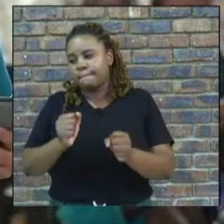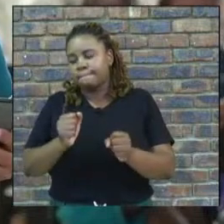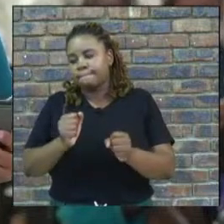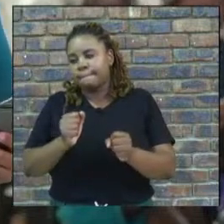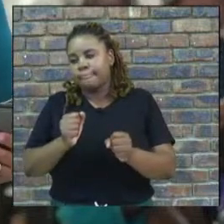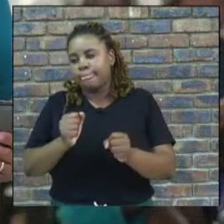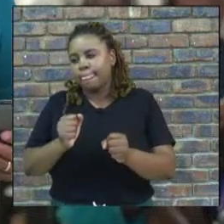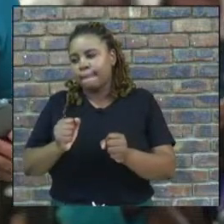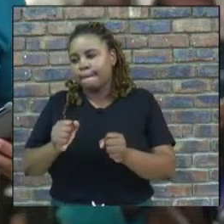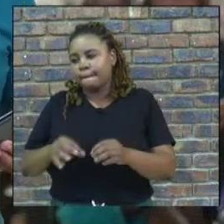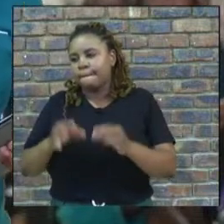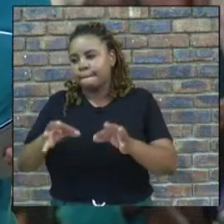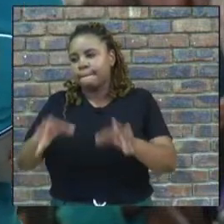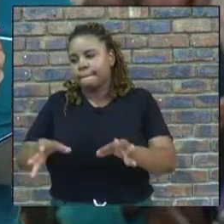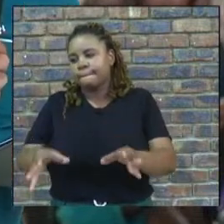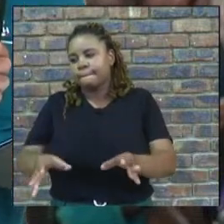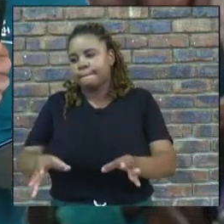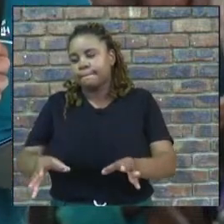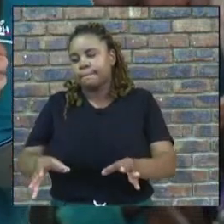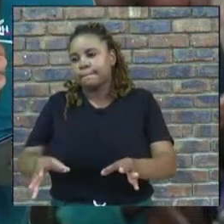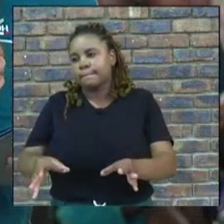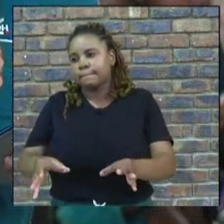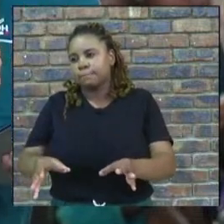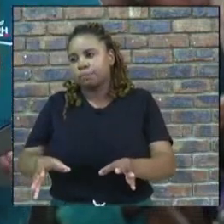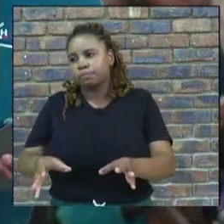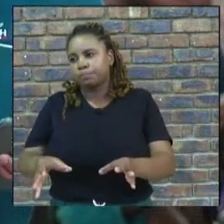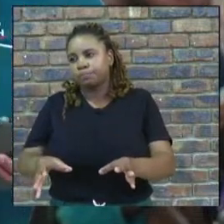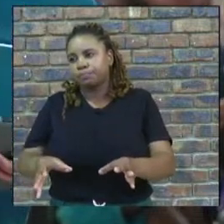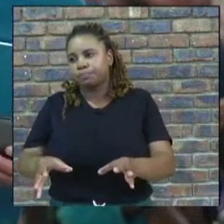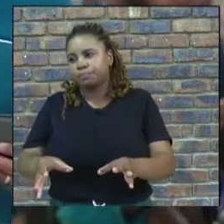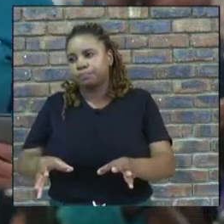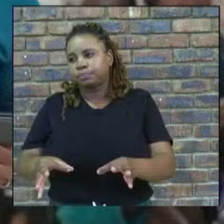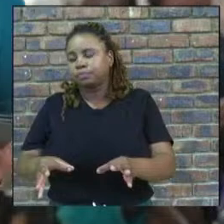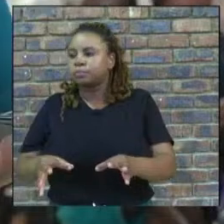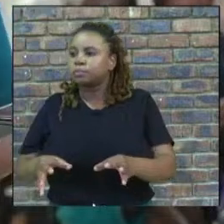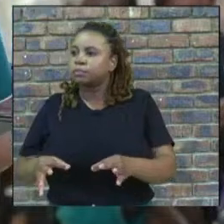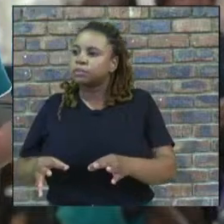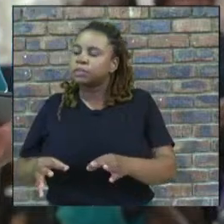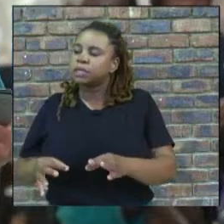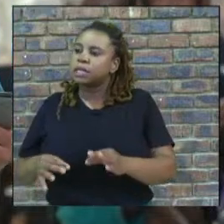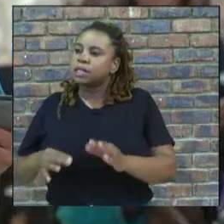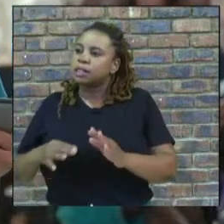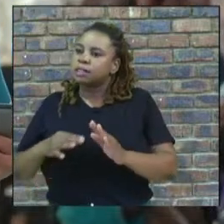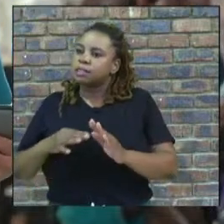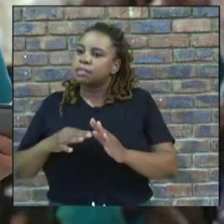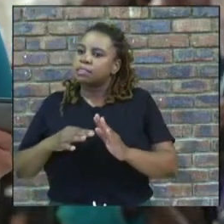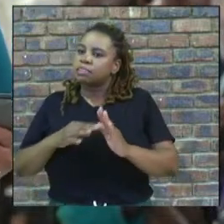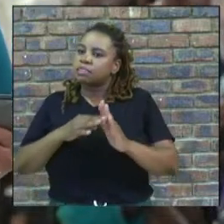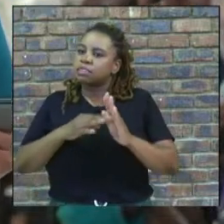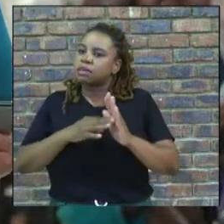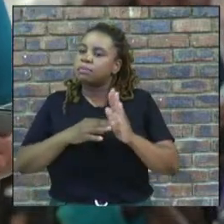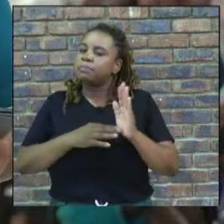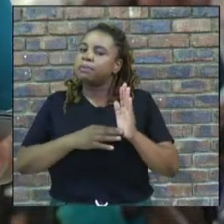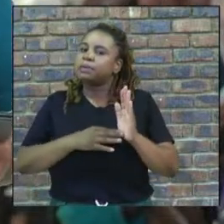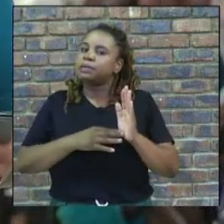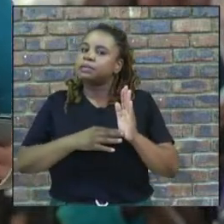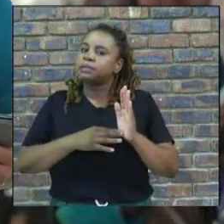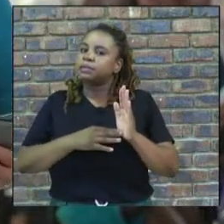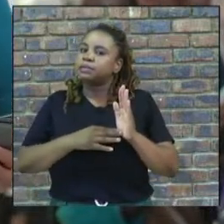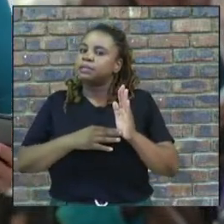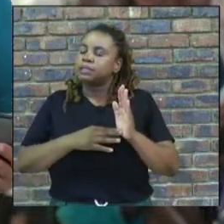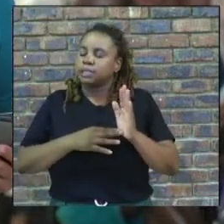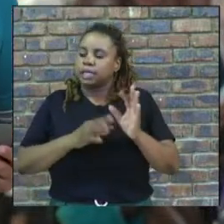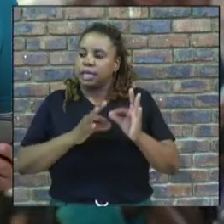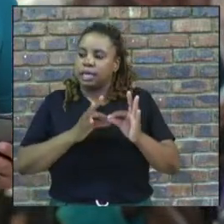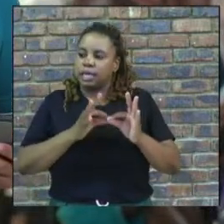well. The points that I've mentioned covered in the bill does not speak to proper development of interested